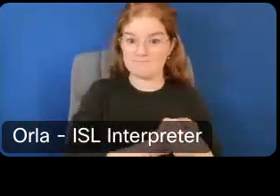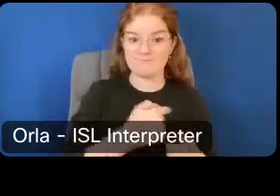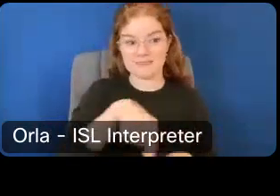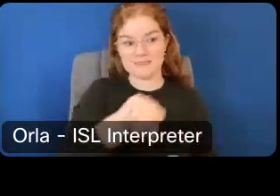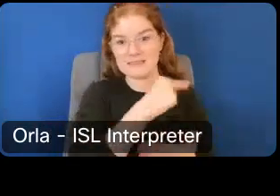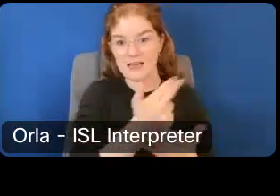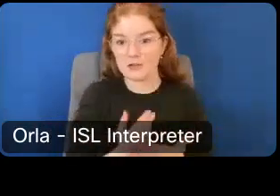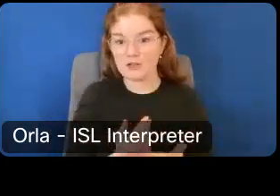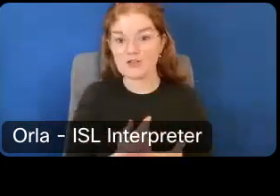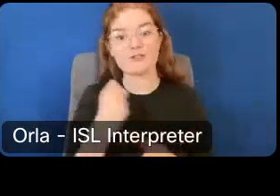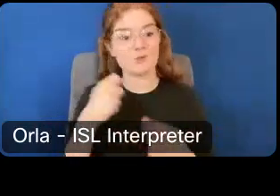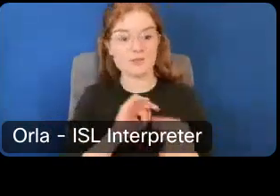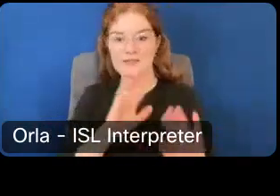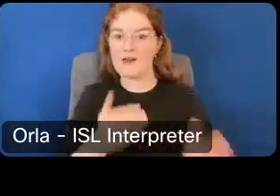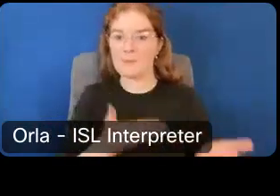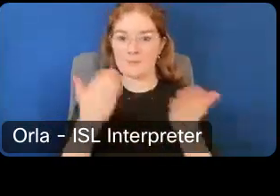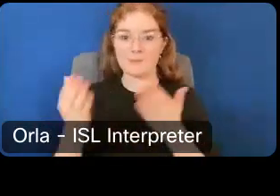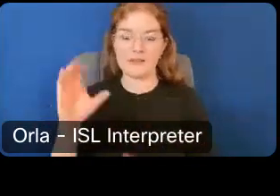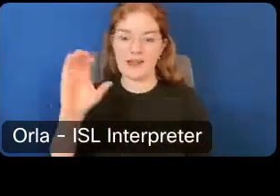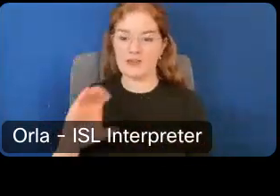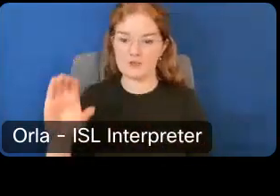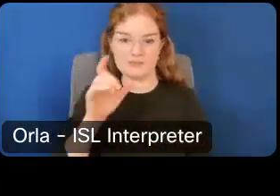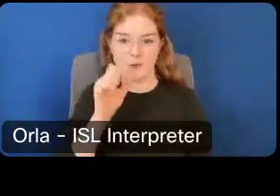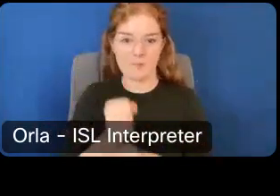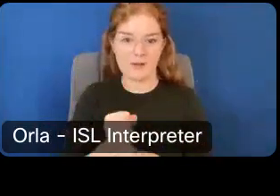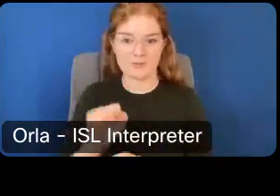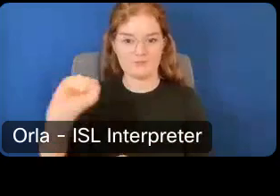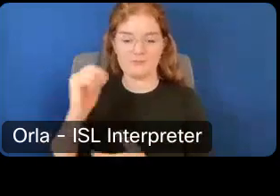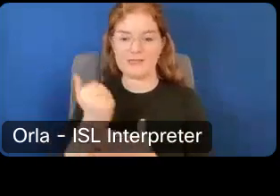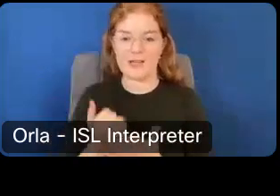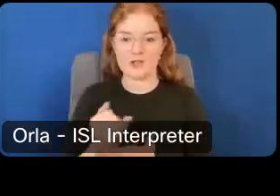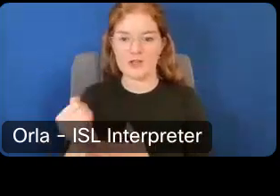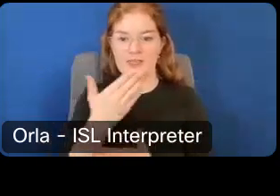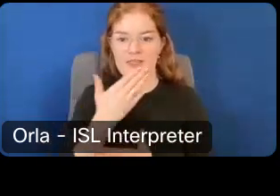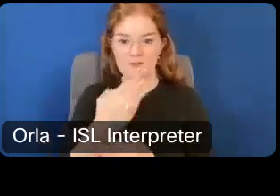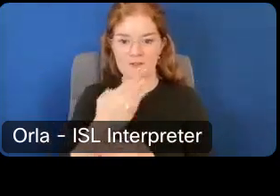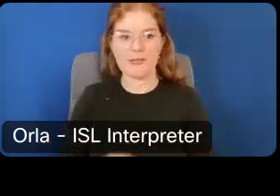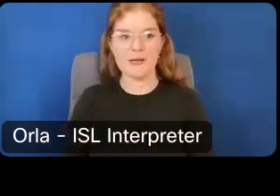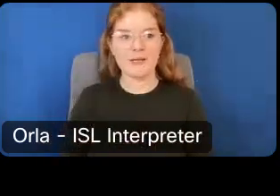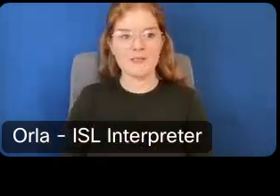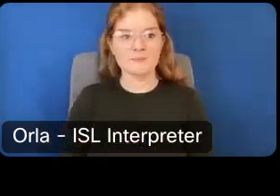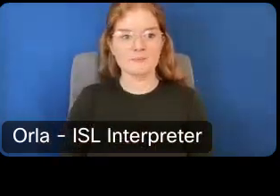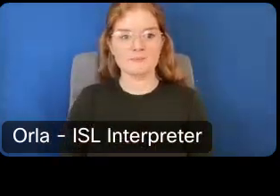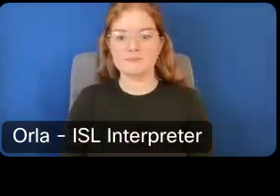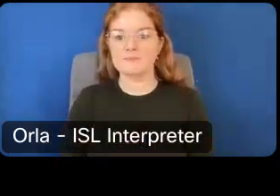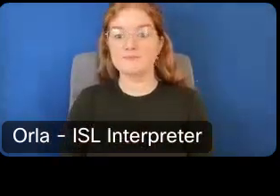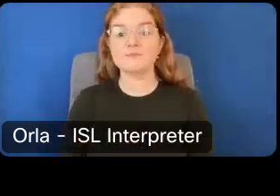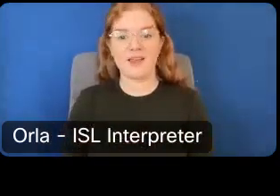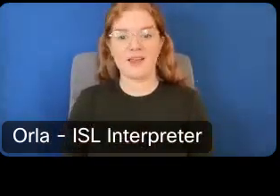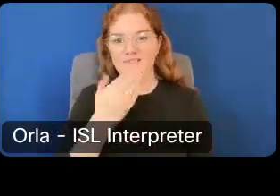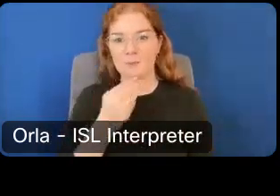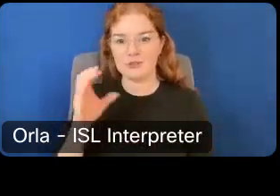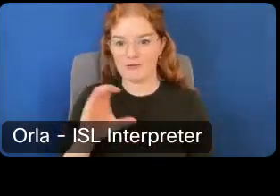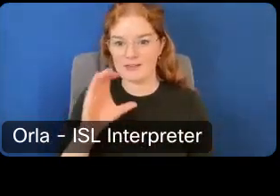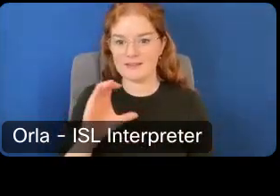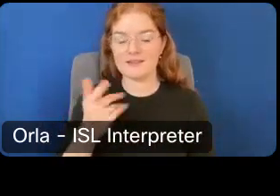on that note, I will pass you on to Catherine to talk about their own design journey. Thank you so much. Thank you, Carolina. And I suppose